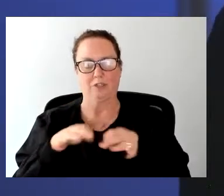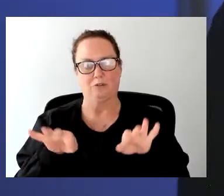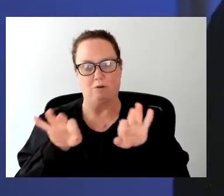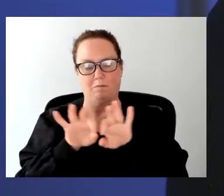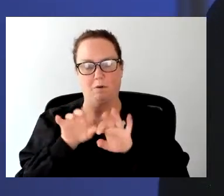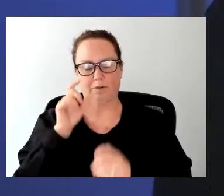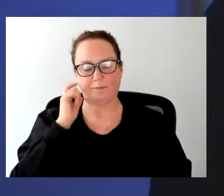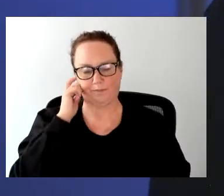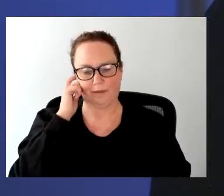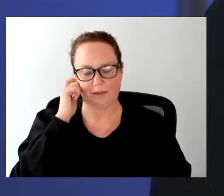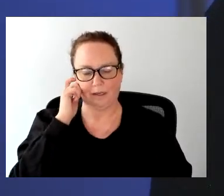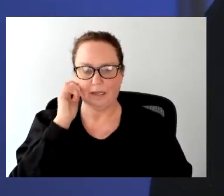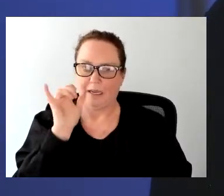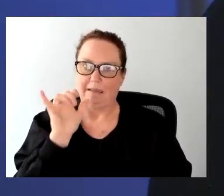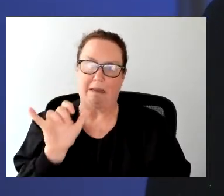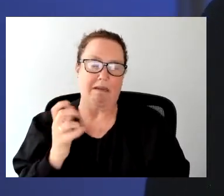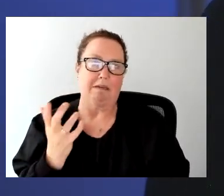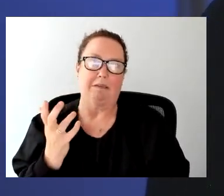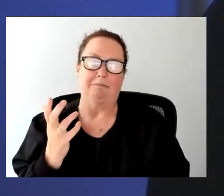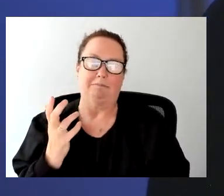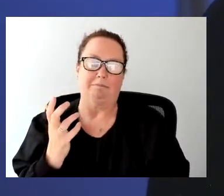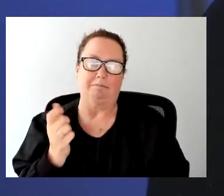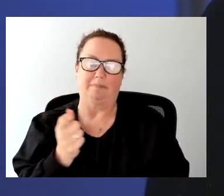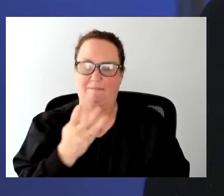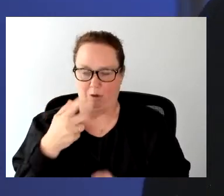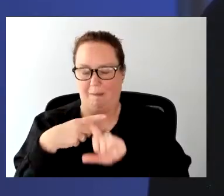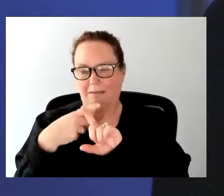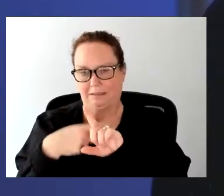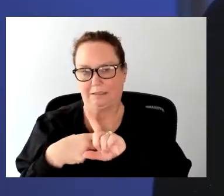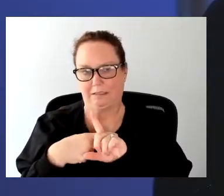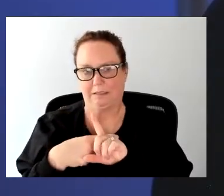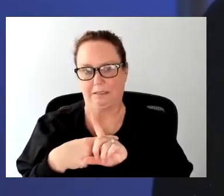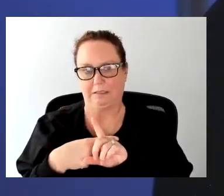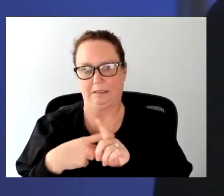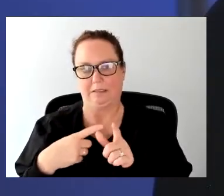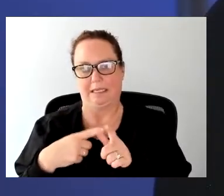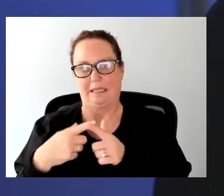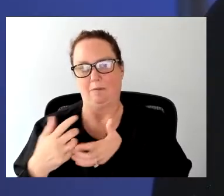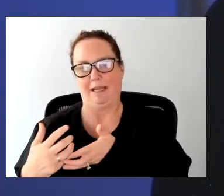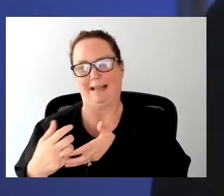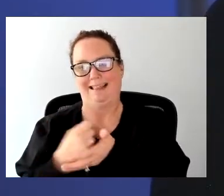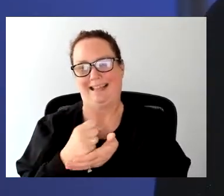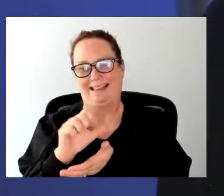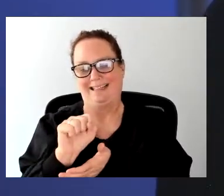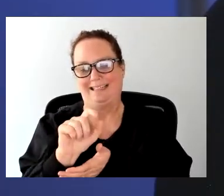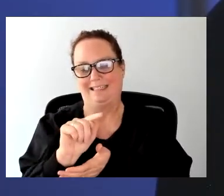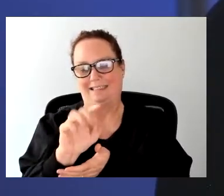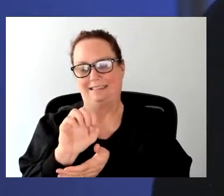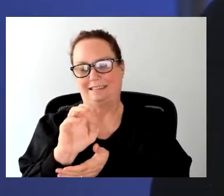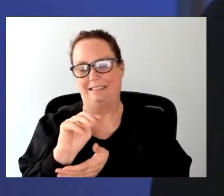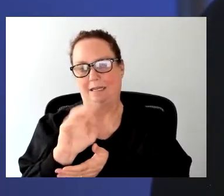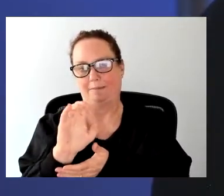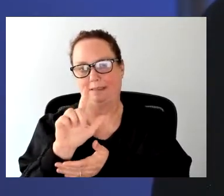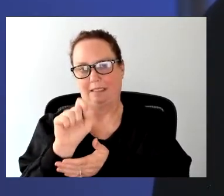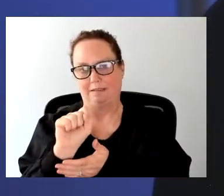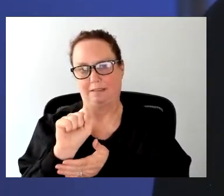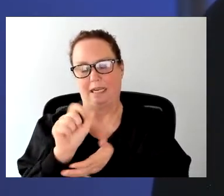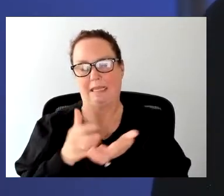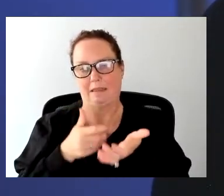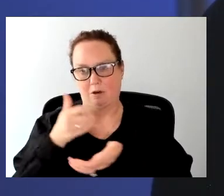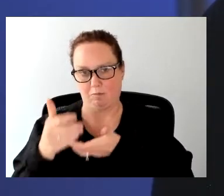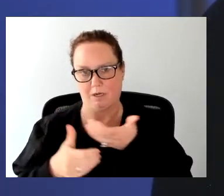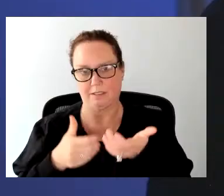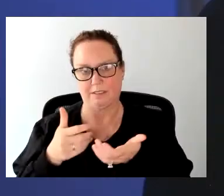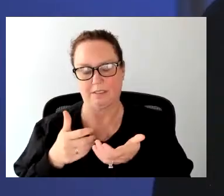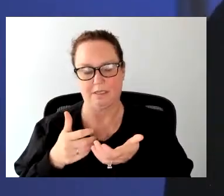So that can take a couple of months, and then we collect the stem cells, and then the stem cells are processed, which can take